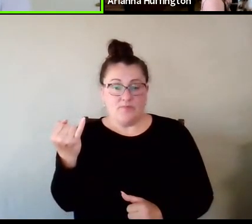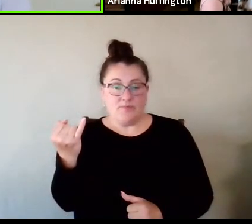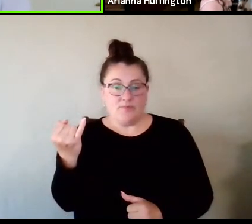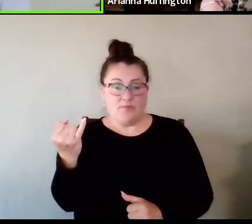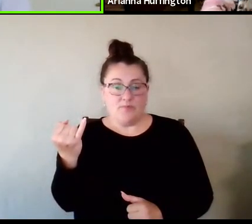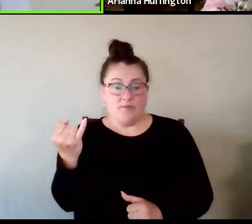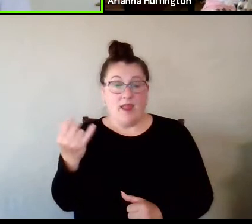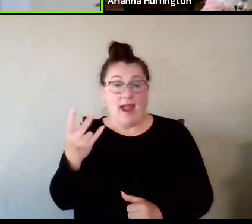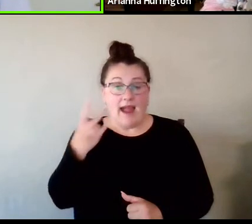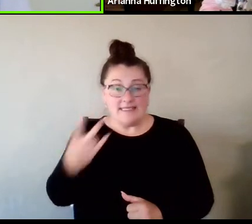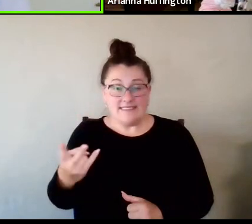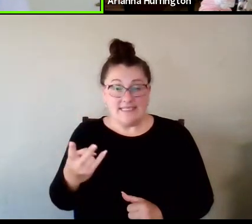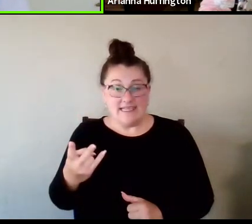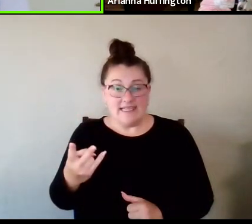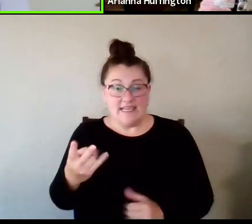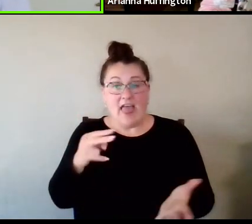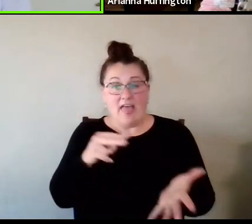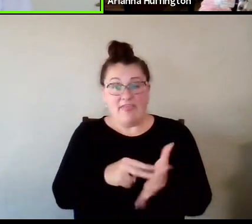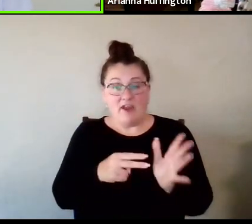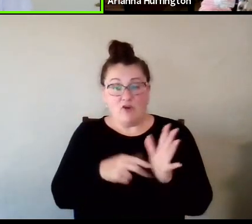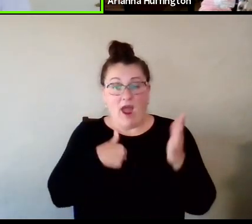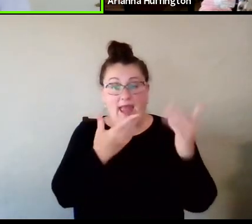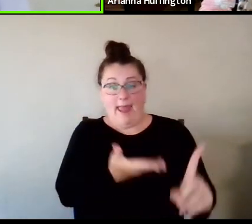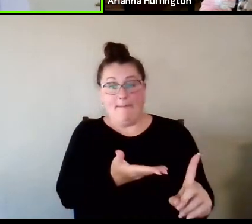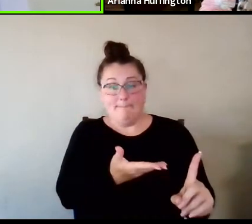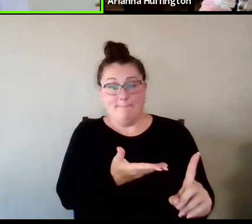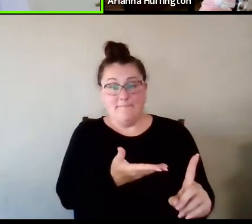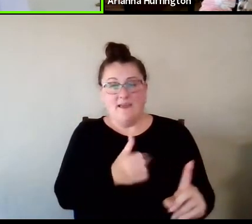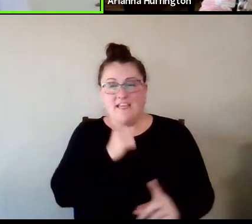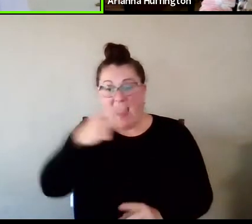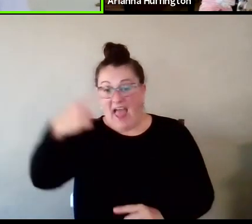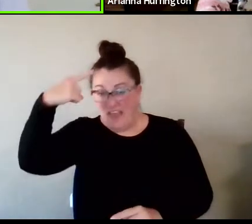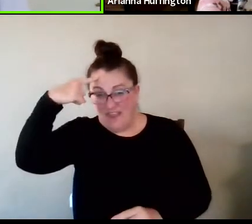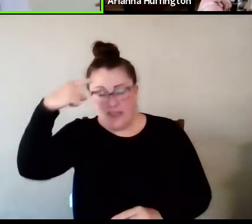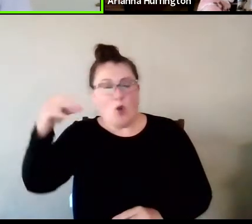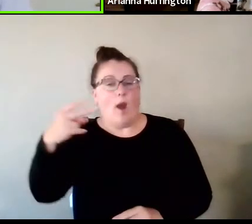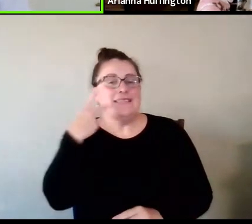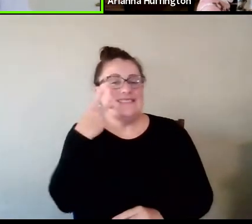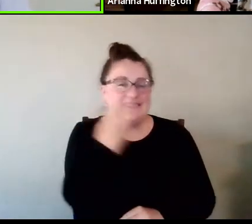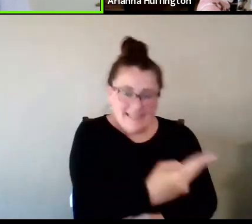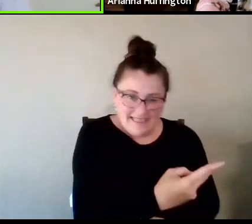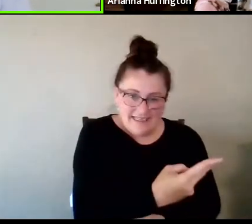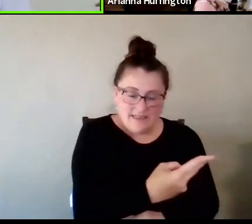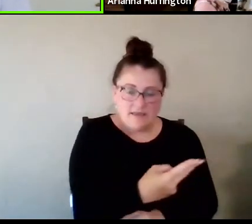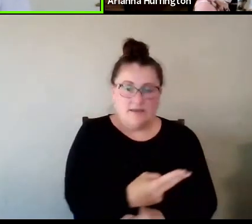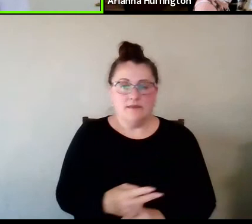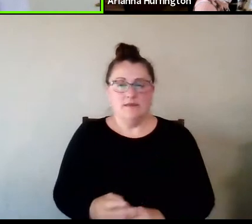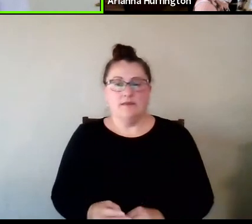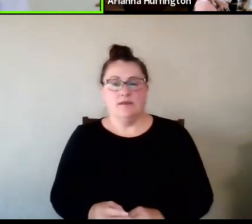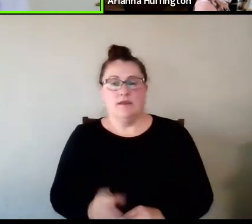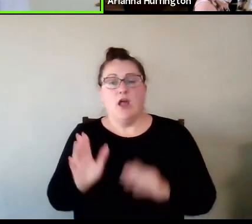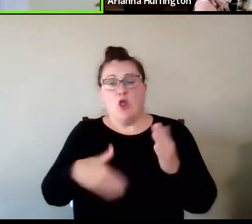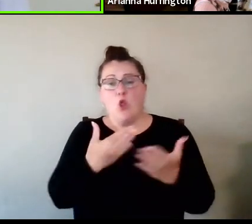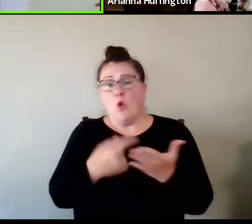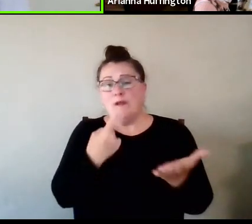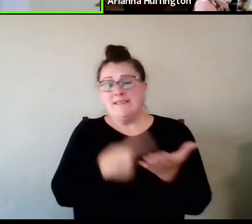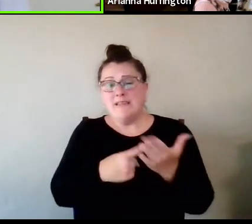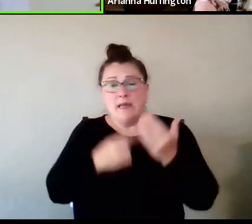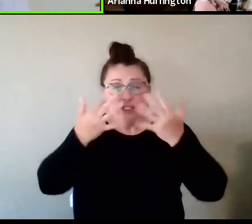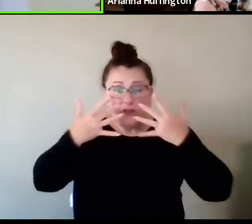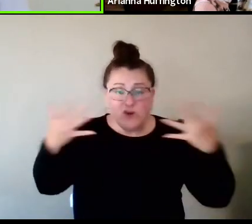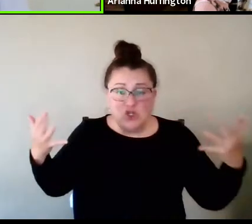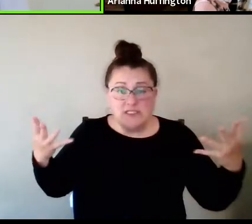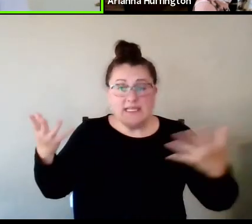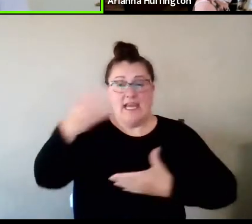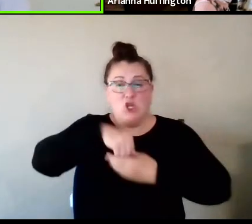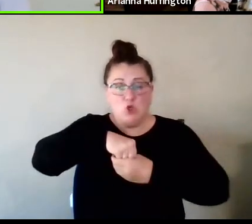am, as opposed to, yeah, you know, I think, therefore I am. Or that's where, of course, the whole discussion about diversity and inclusion comes